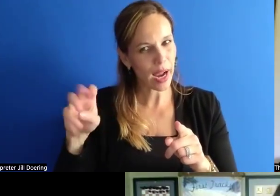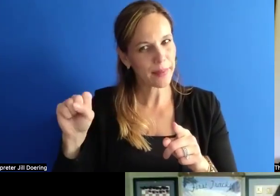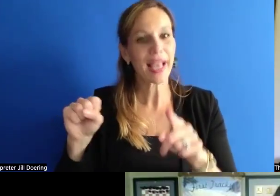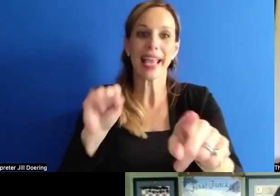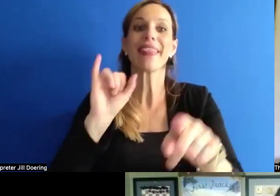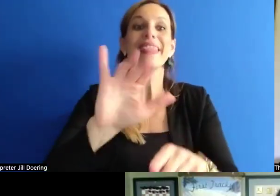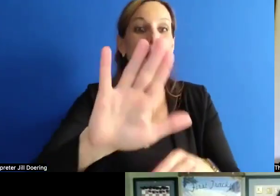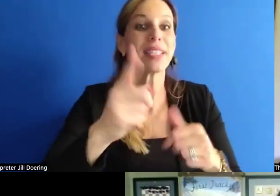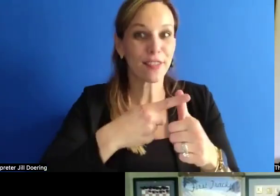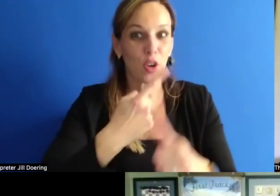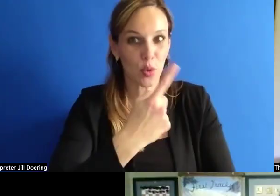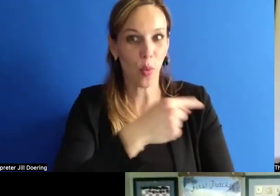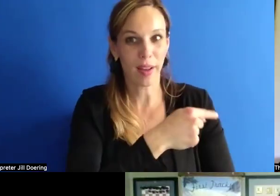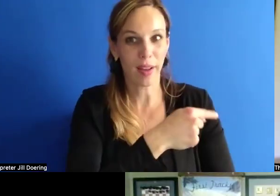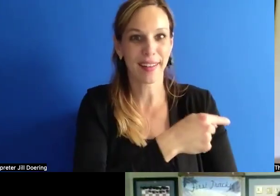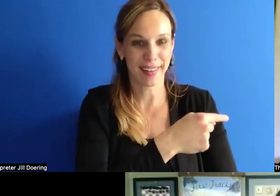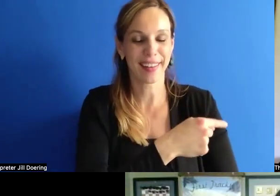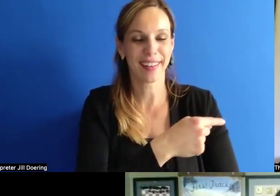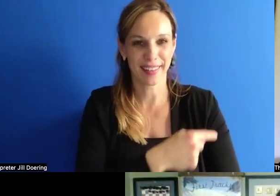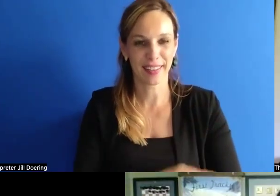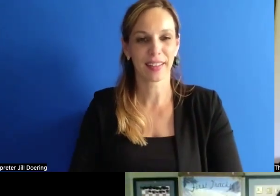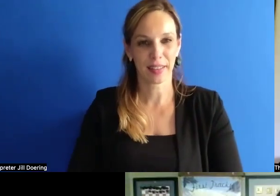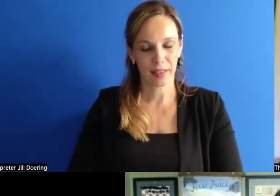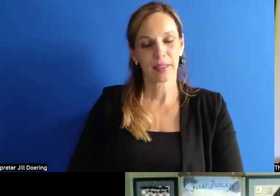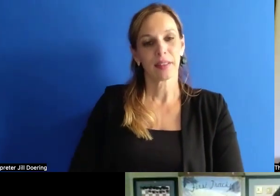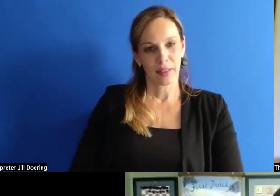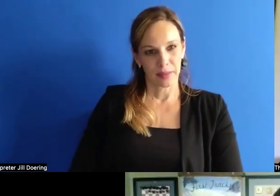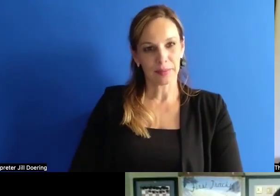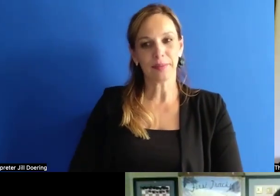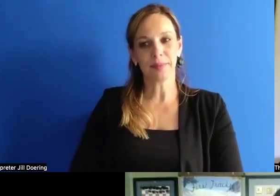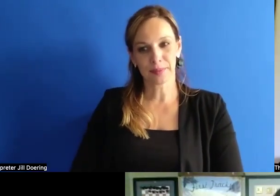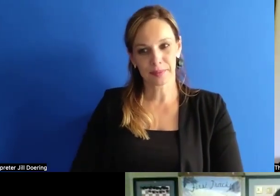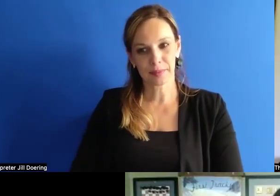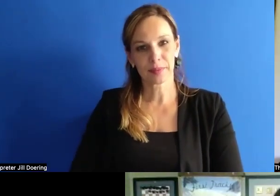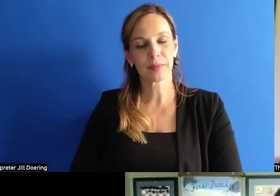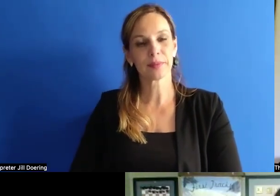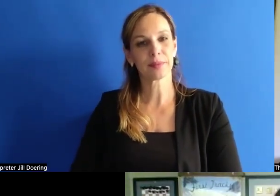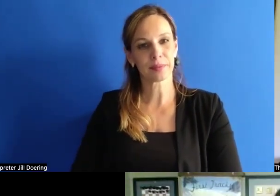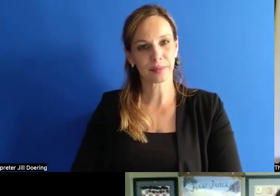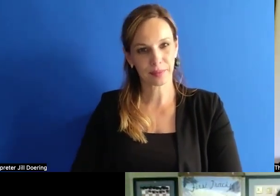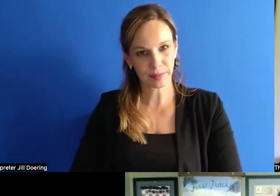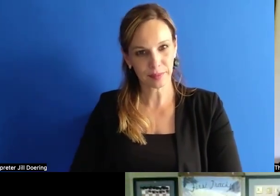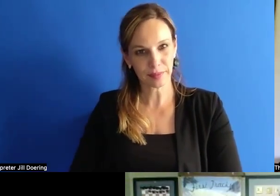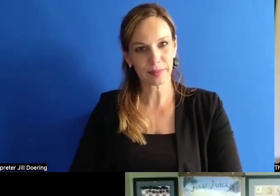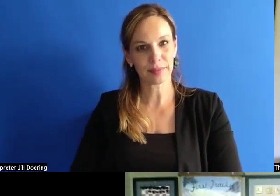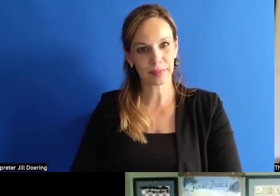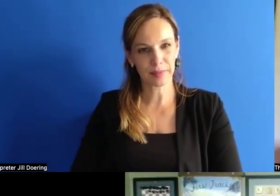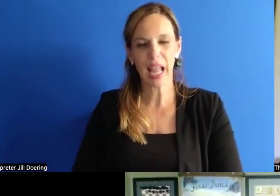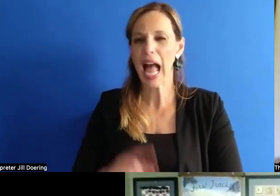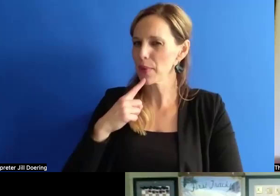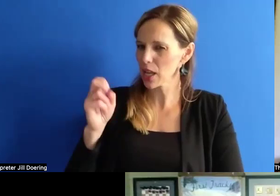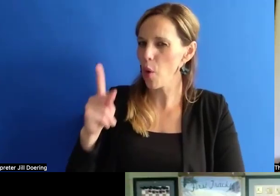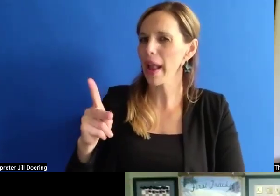first it one. was like getting a beat one and getting in the zone. I'm like, okay, I could do